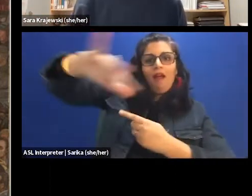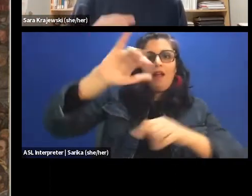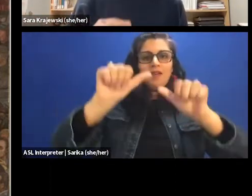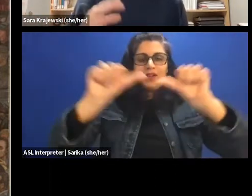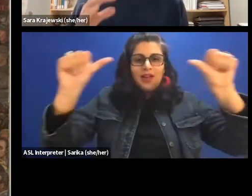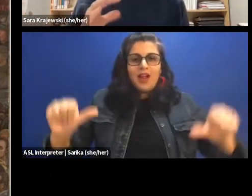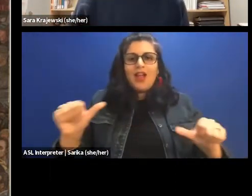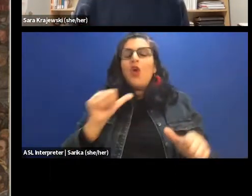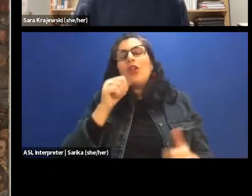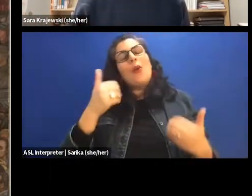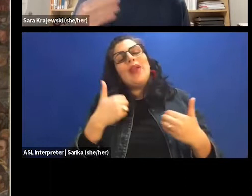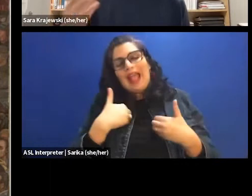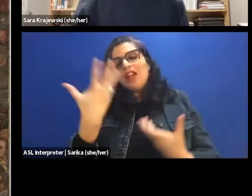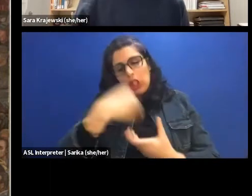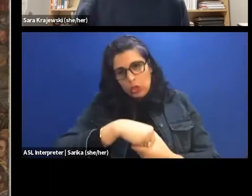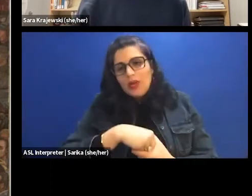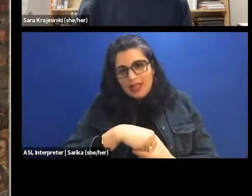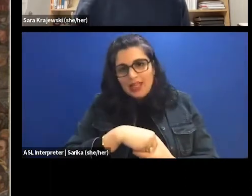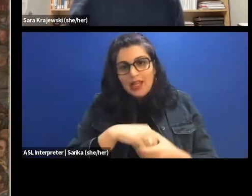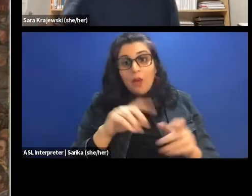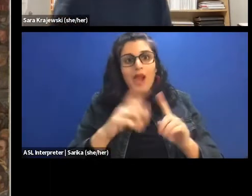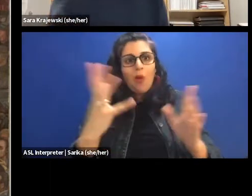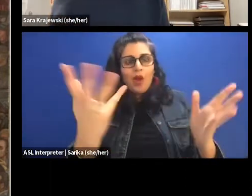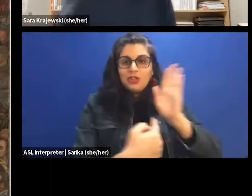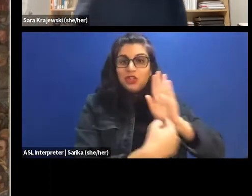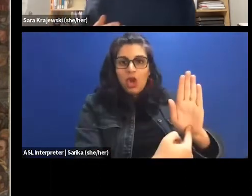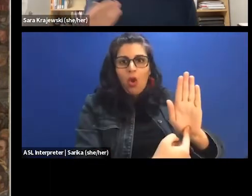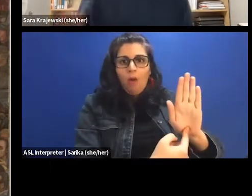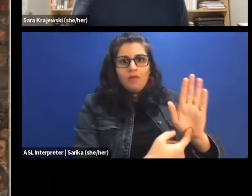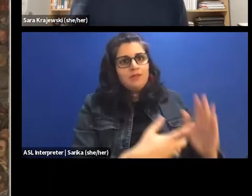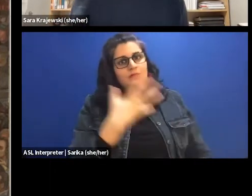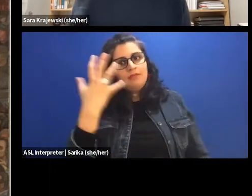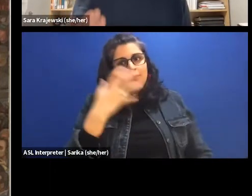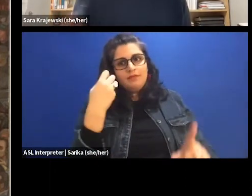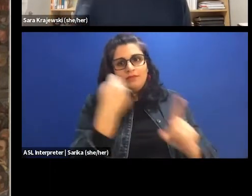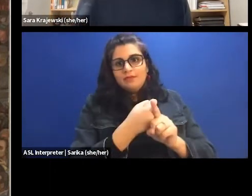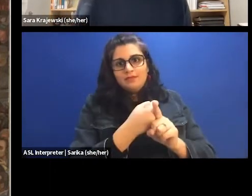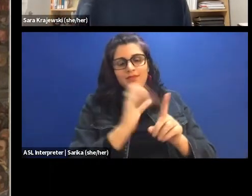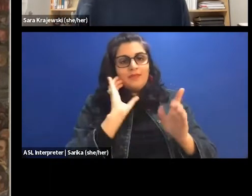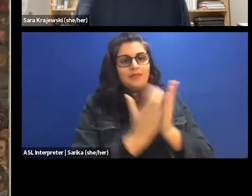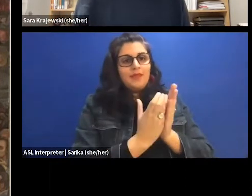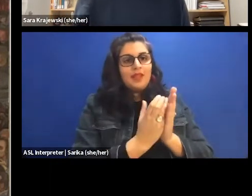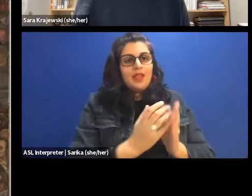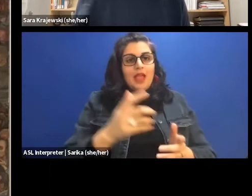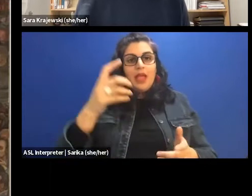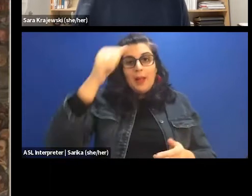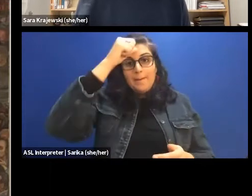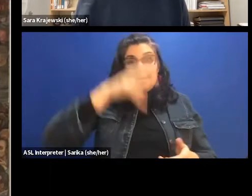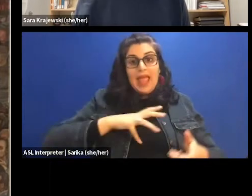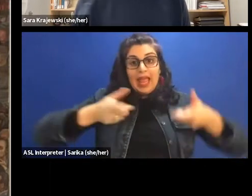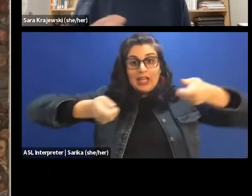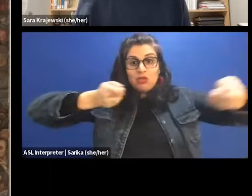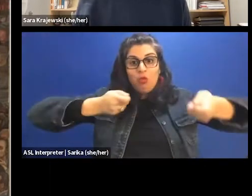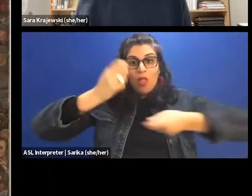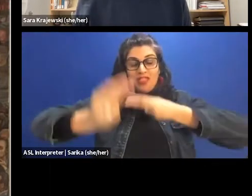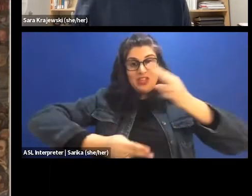have one in the exhibition, but I did want to share this ambitious work by Rivera called Man, Controller of the Universe,